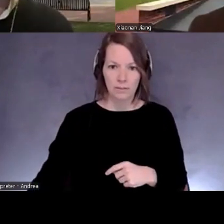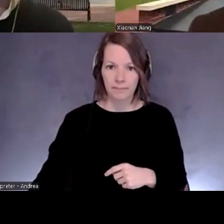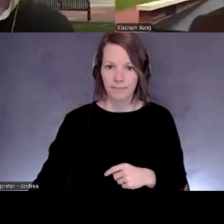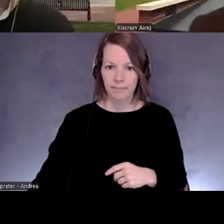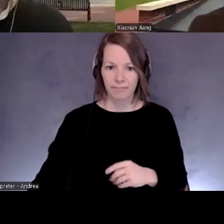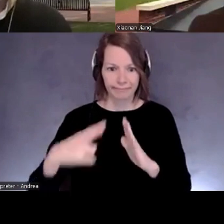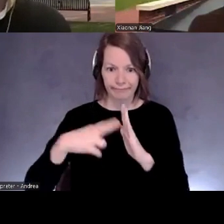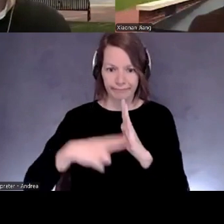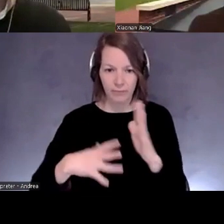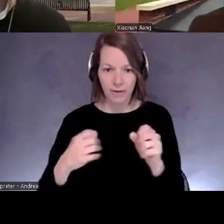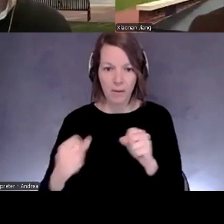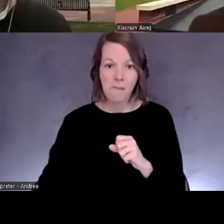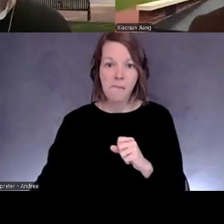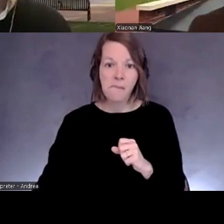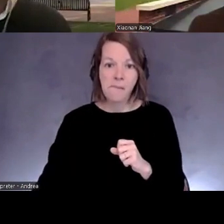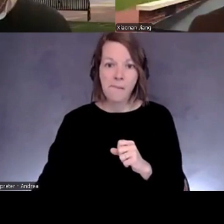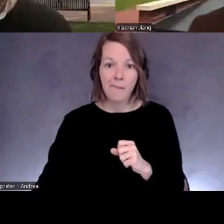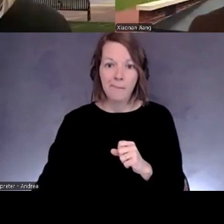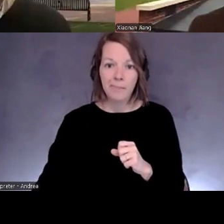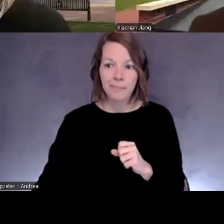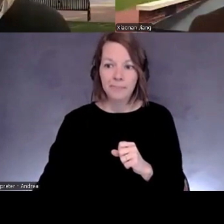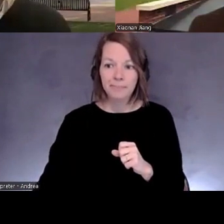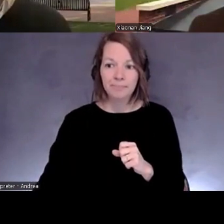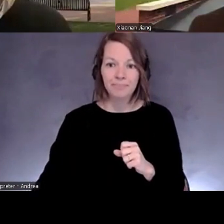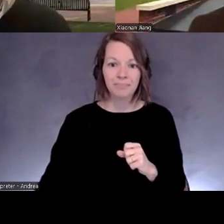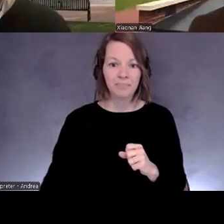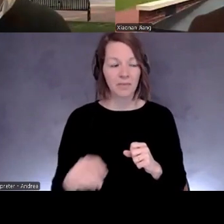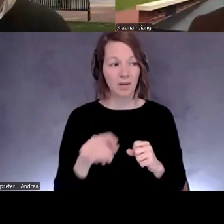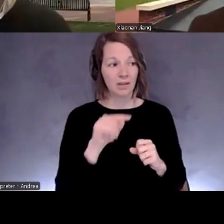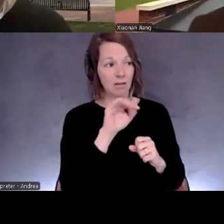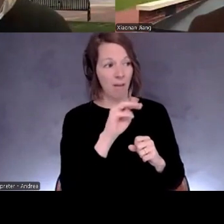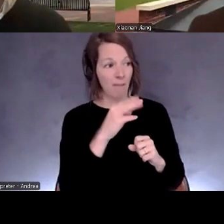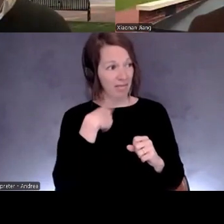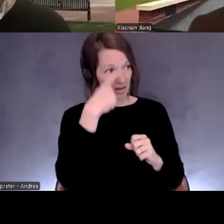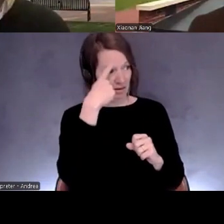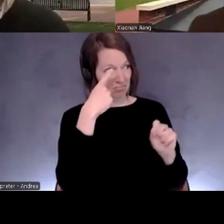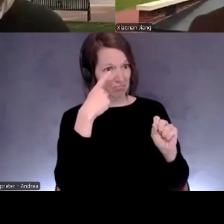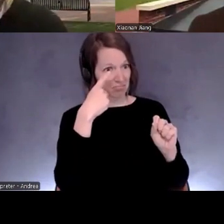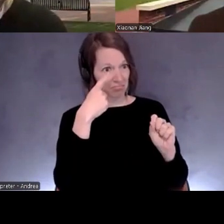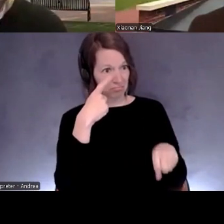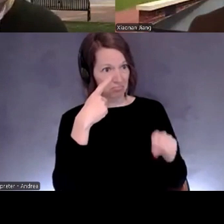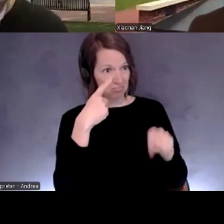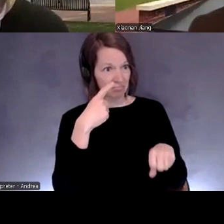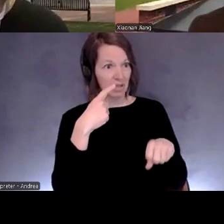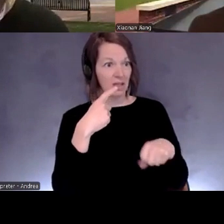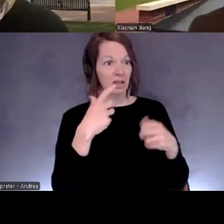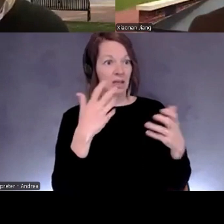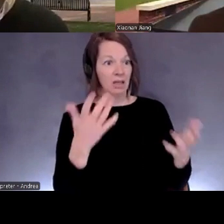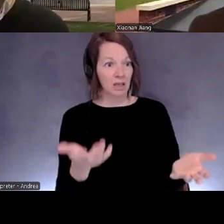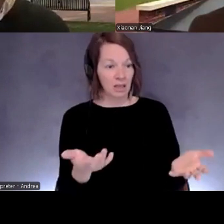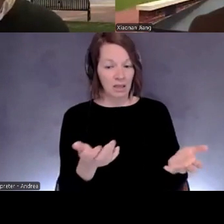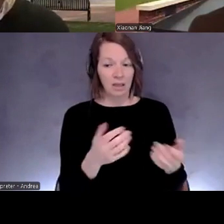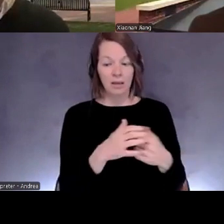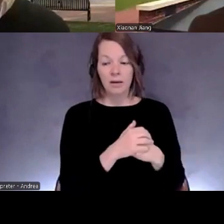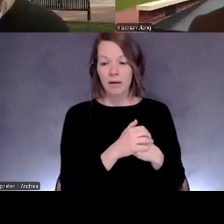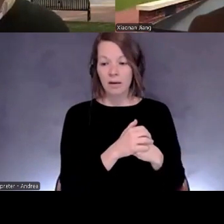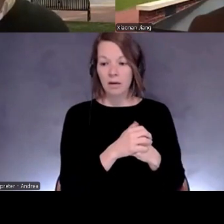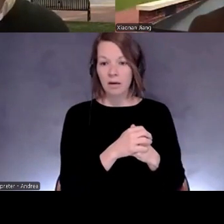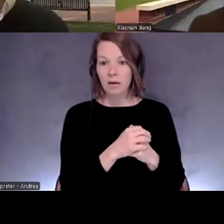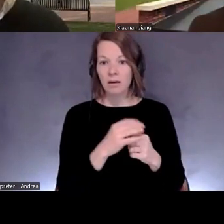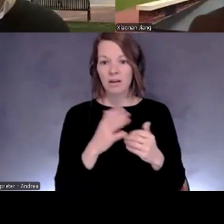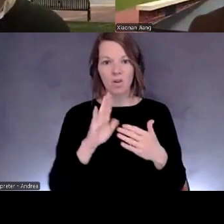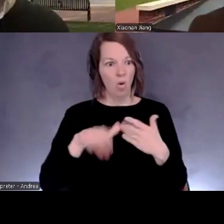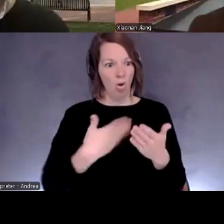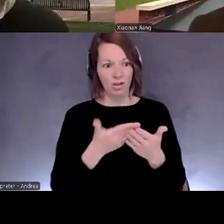Yes, I would think so. To both of those questions, as long as the research is research-based, as long as the manuscript is